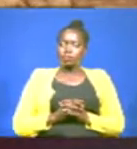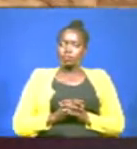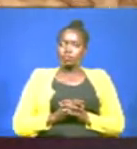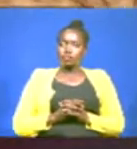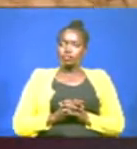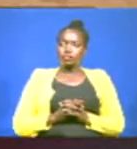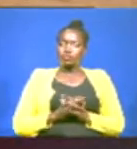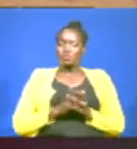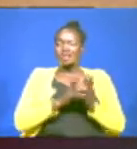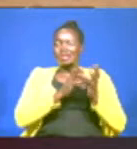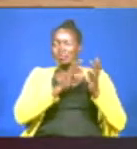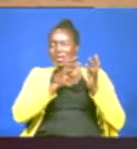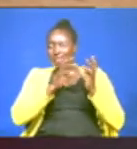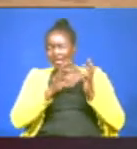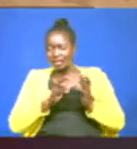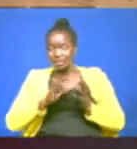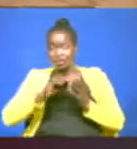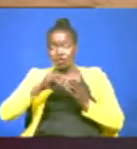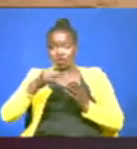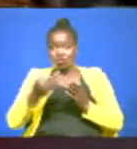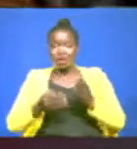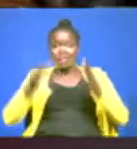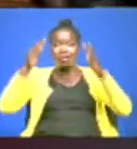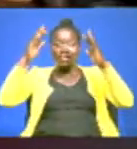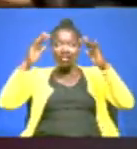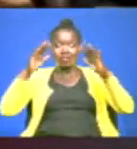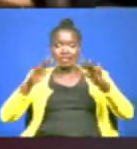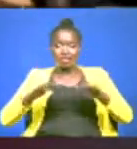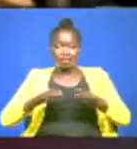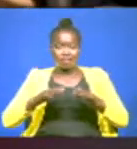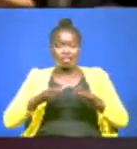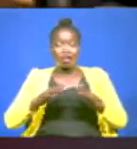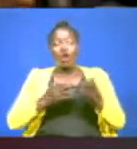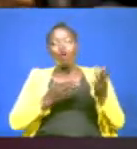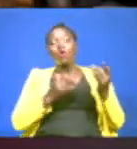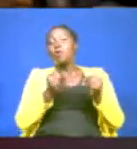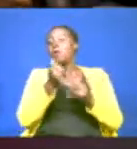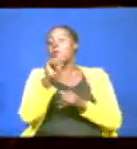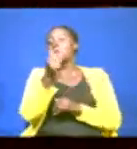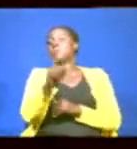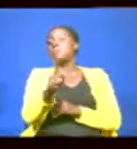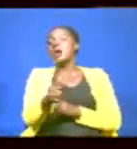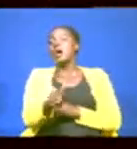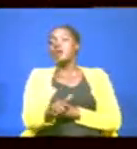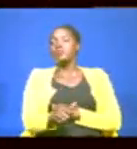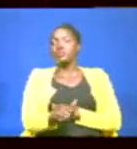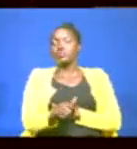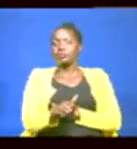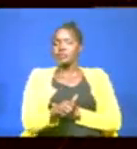Garden of failed rains, no end in sight for the lengthy dry spell.